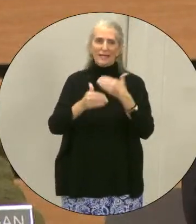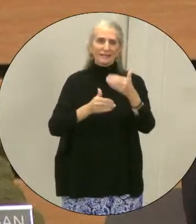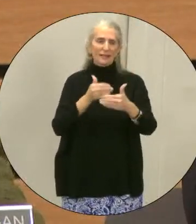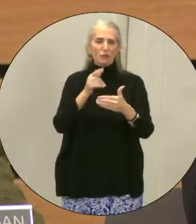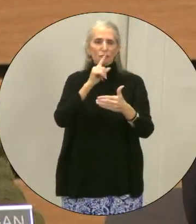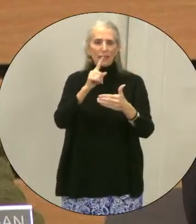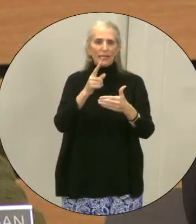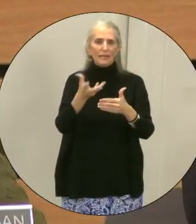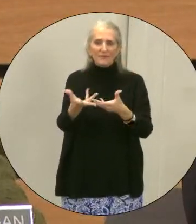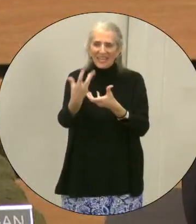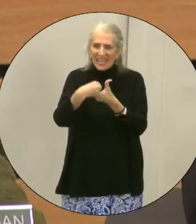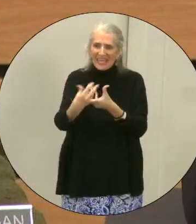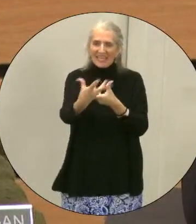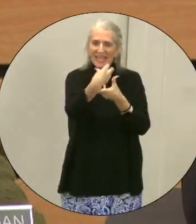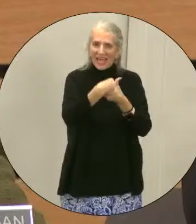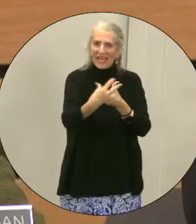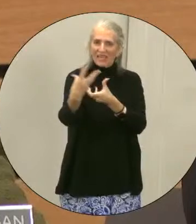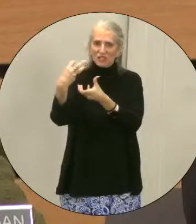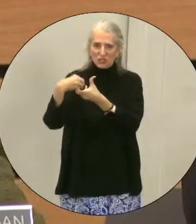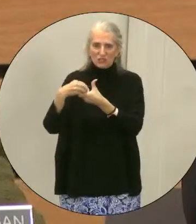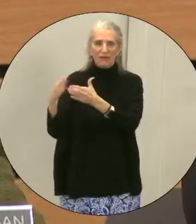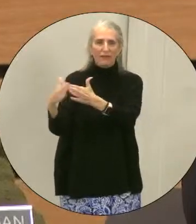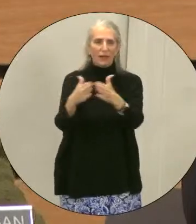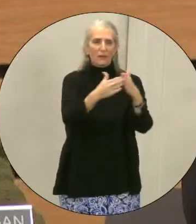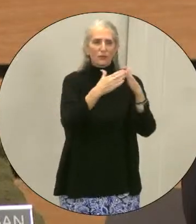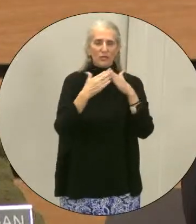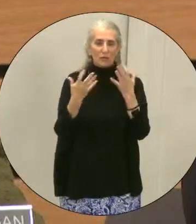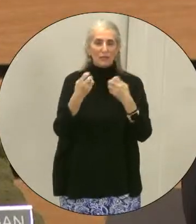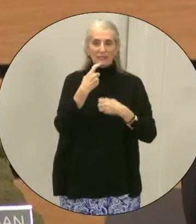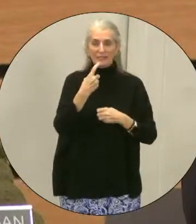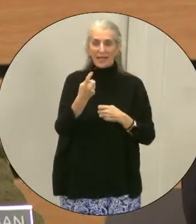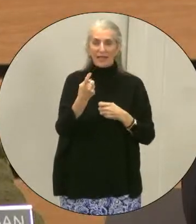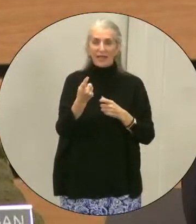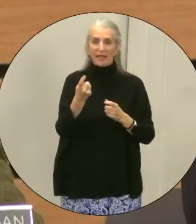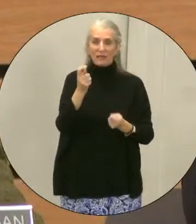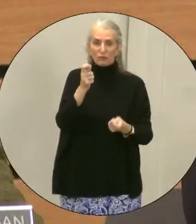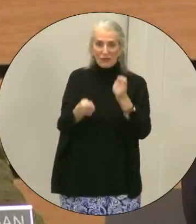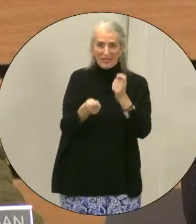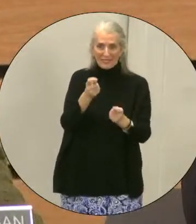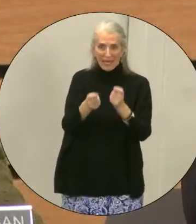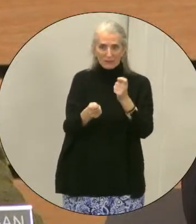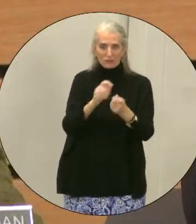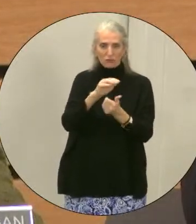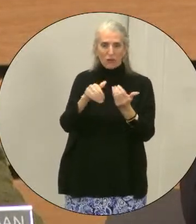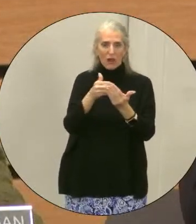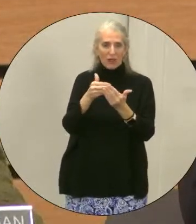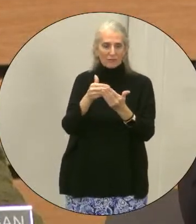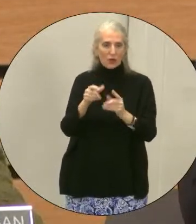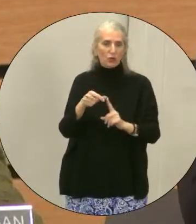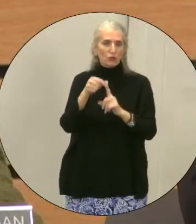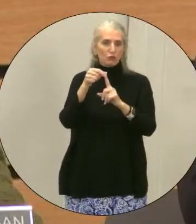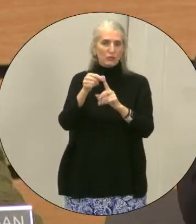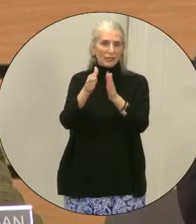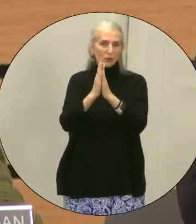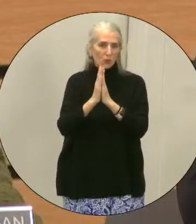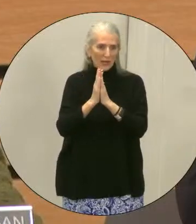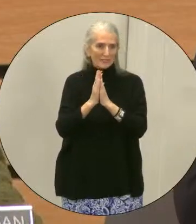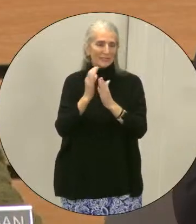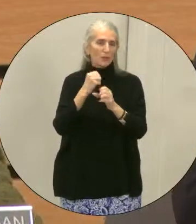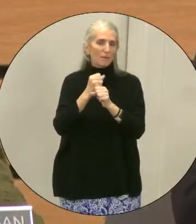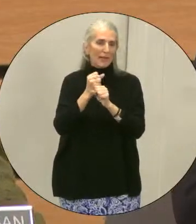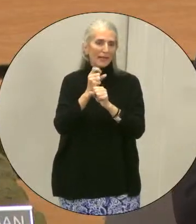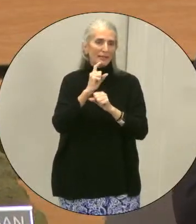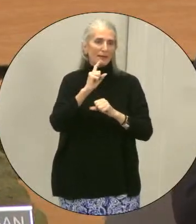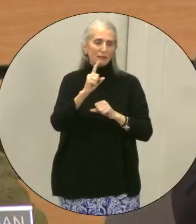the community, and I want to say that they really adapted to all of our unique needs and requests that we made and really asked of